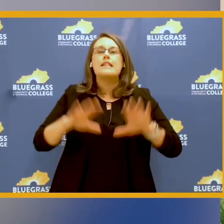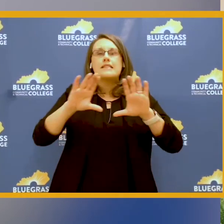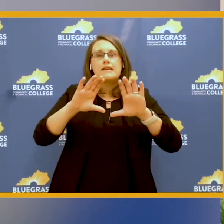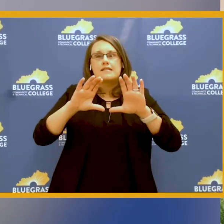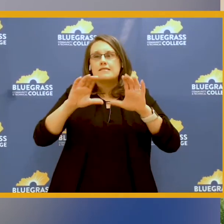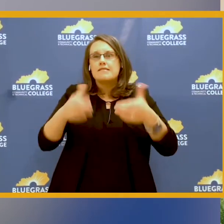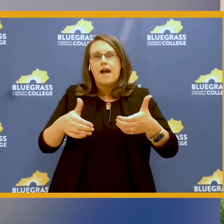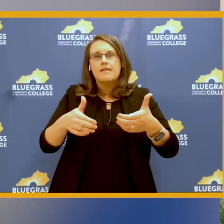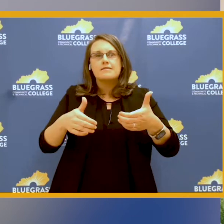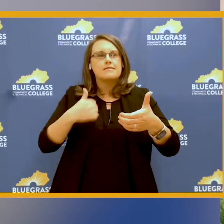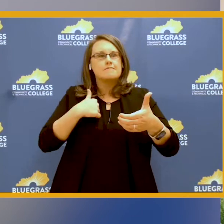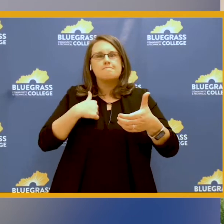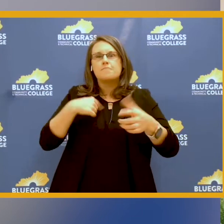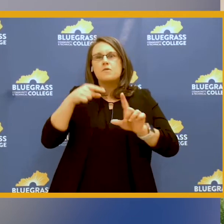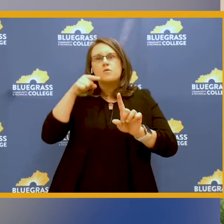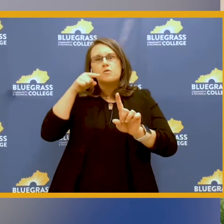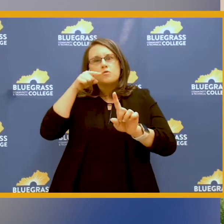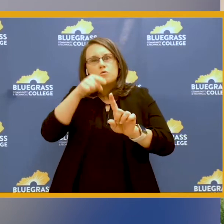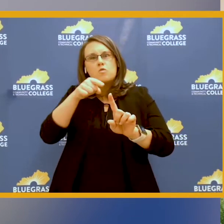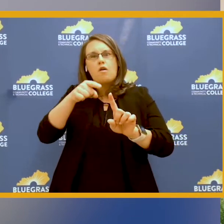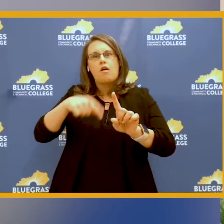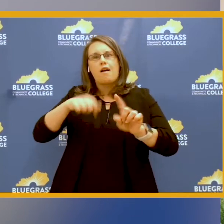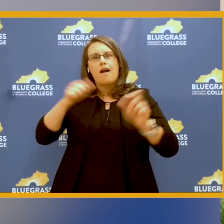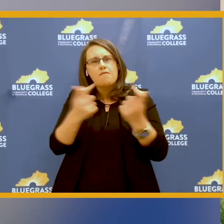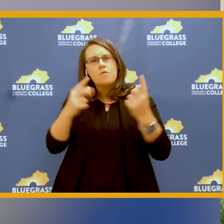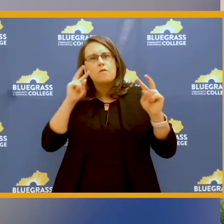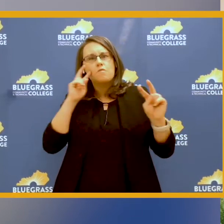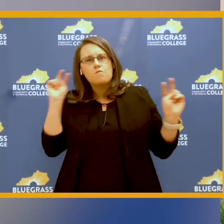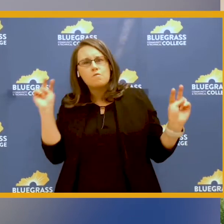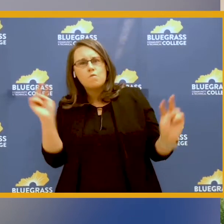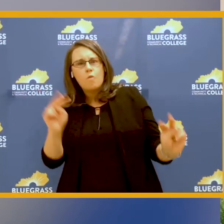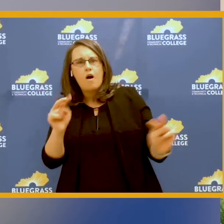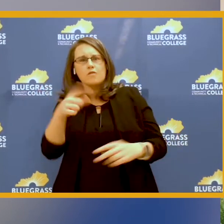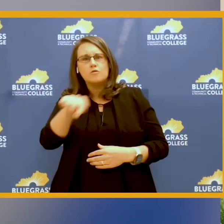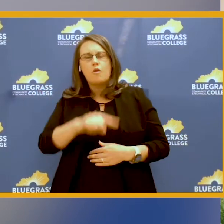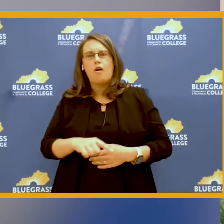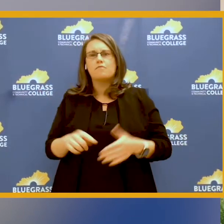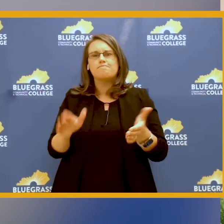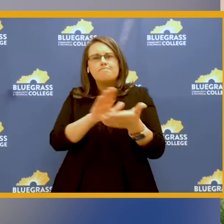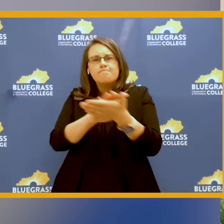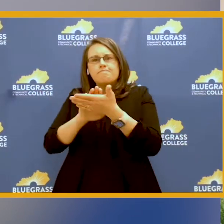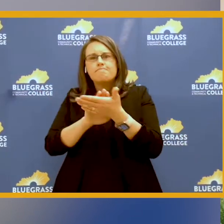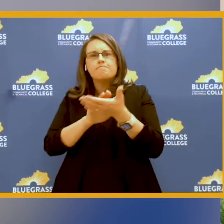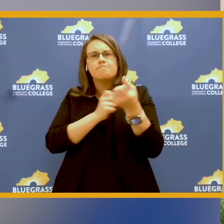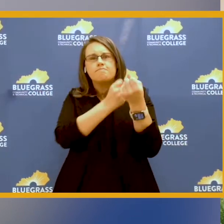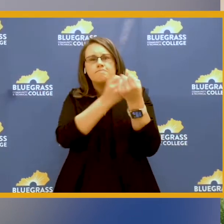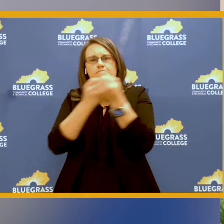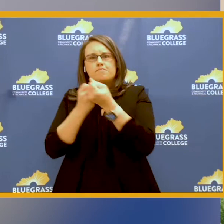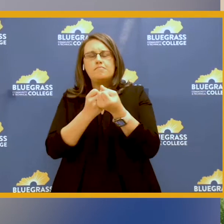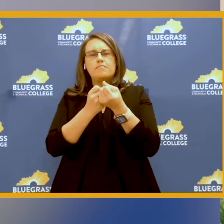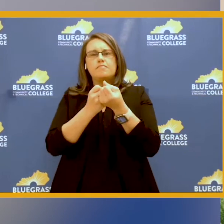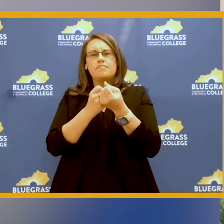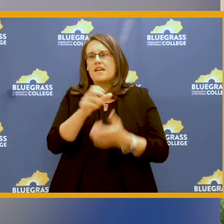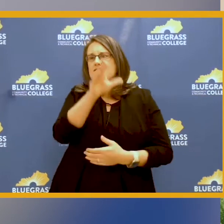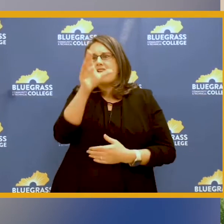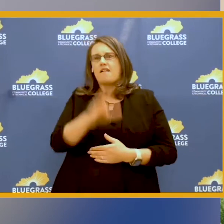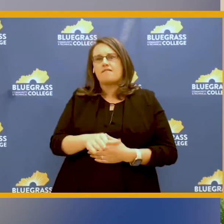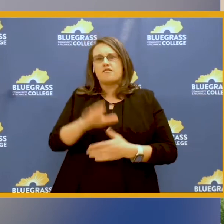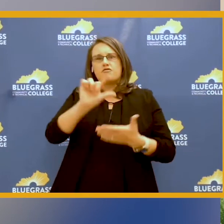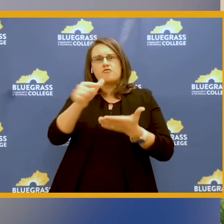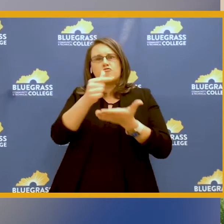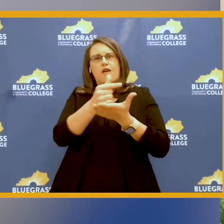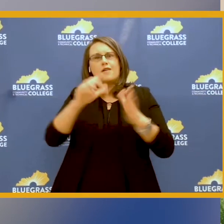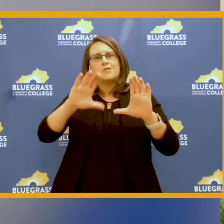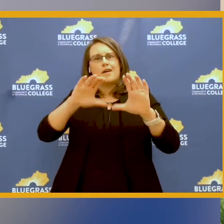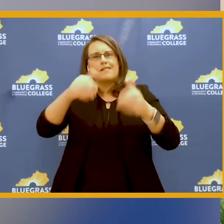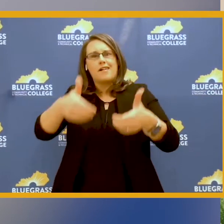the entire world striving to graduate with. Never has a graduating class been